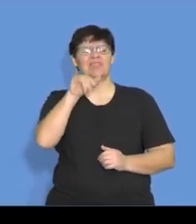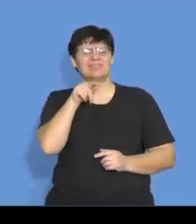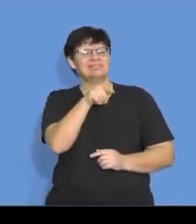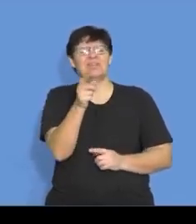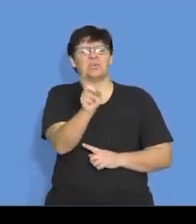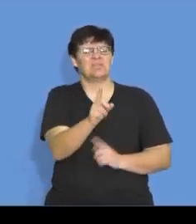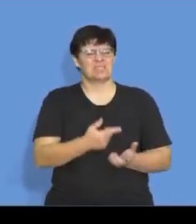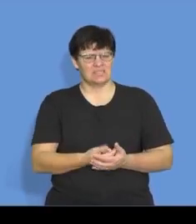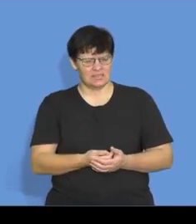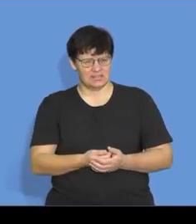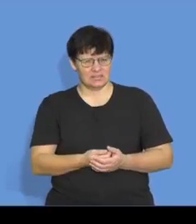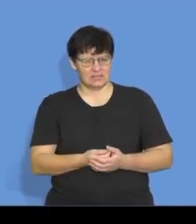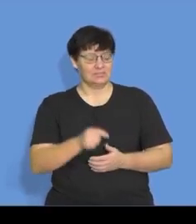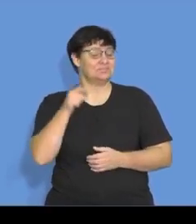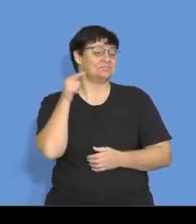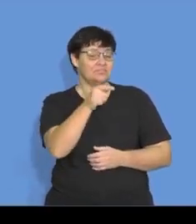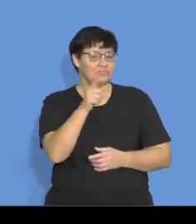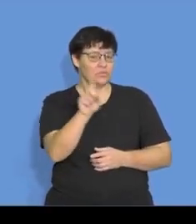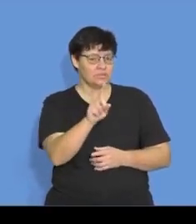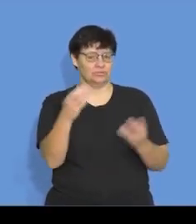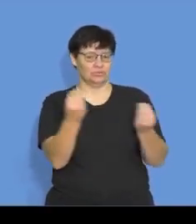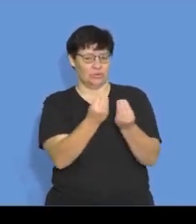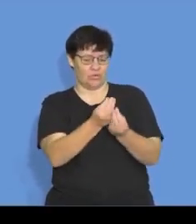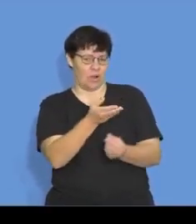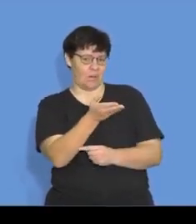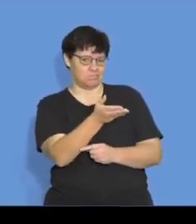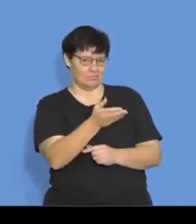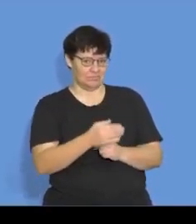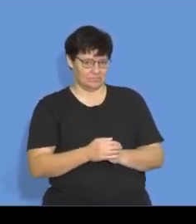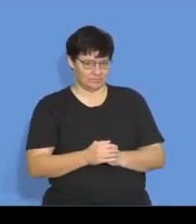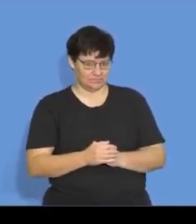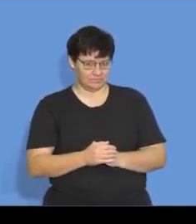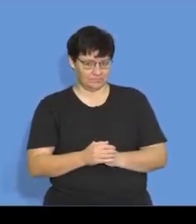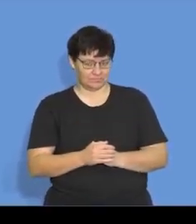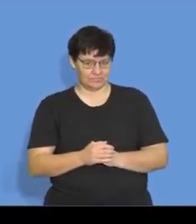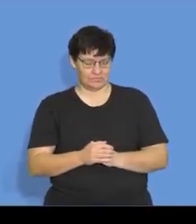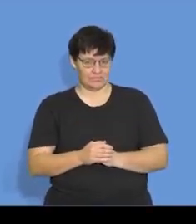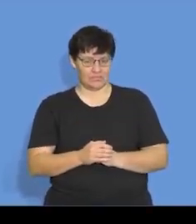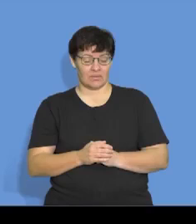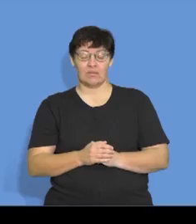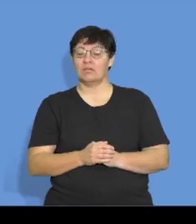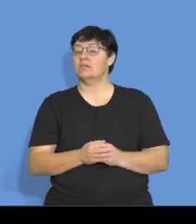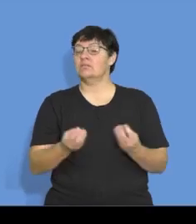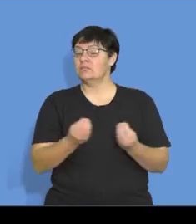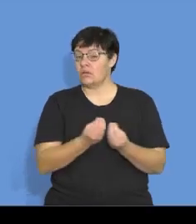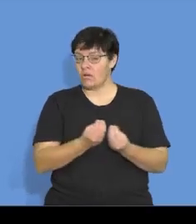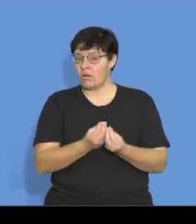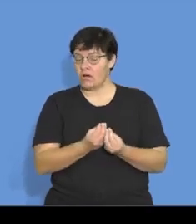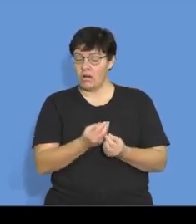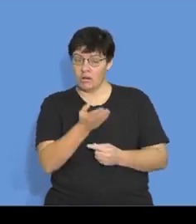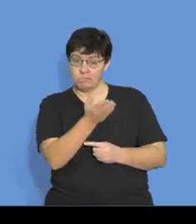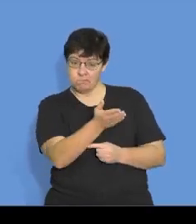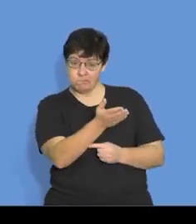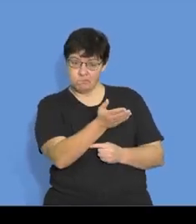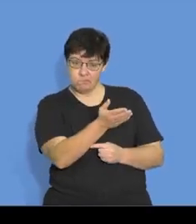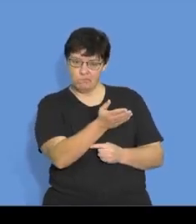you. When we're talking about inventory, we're talking about stock, right? And your stock, when we're